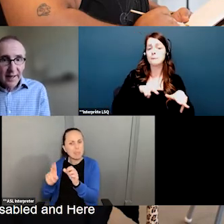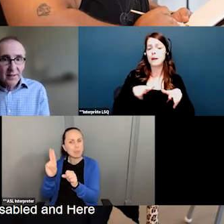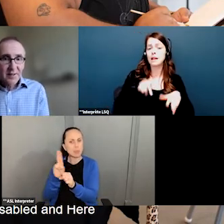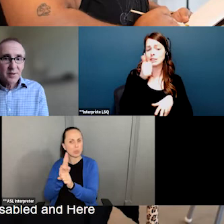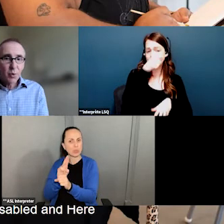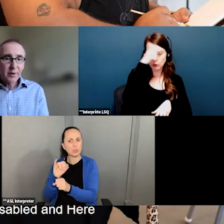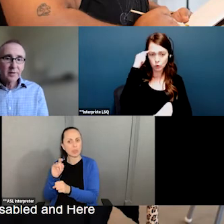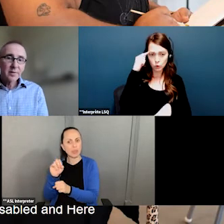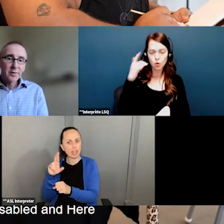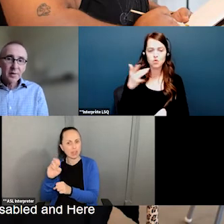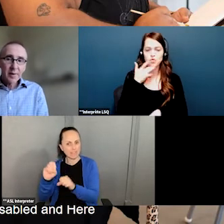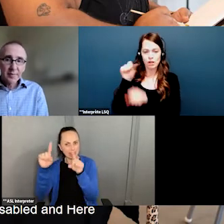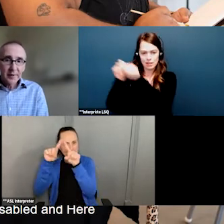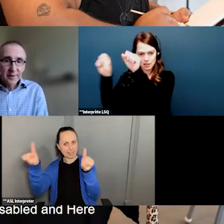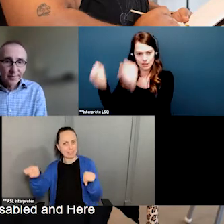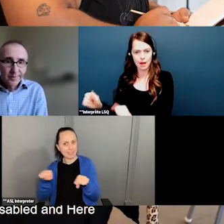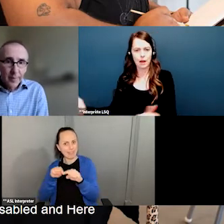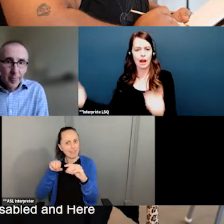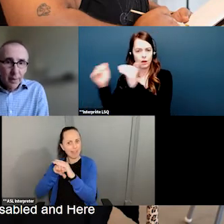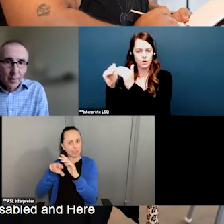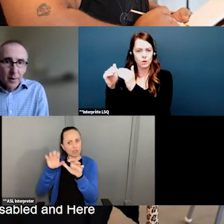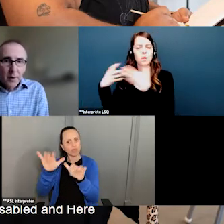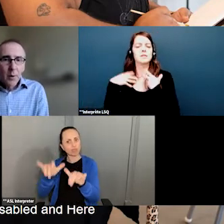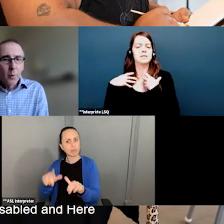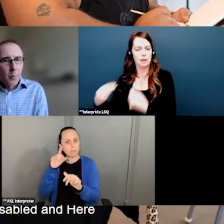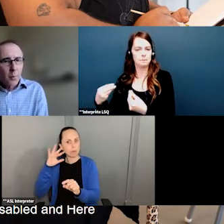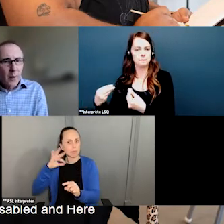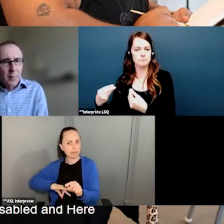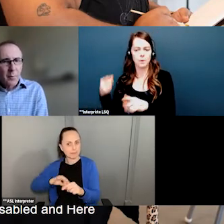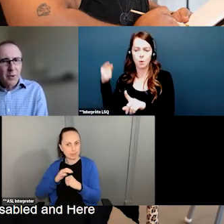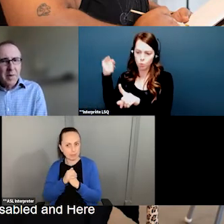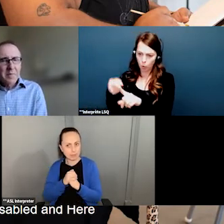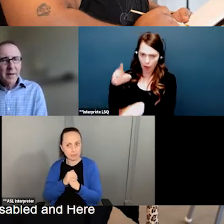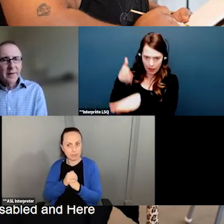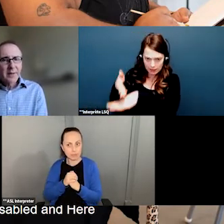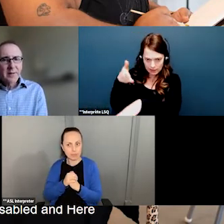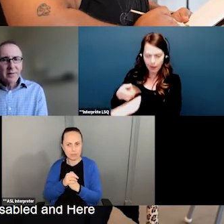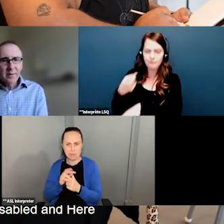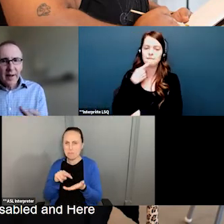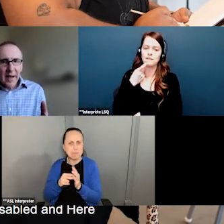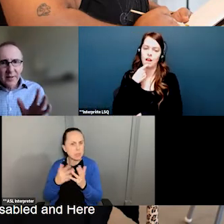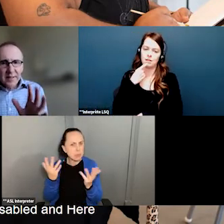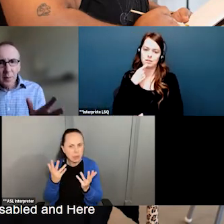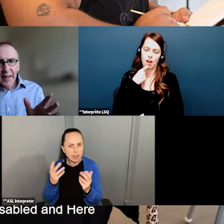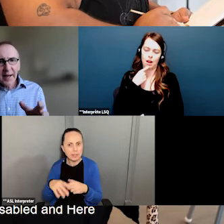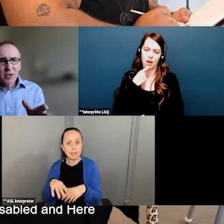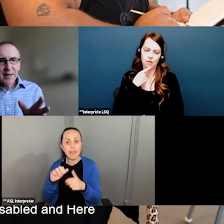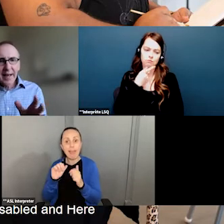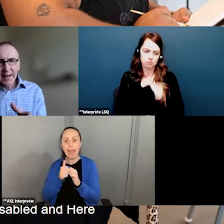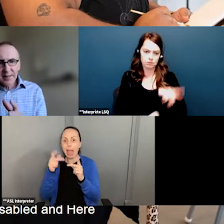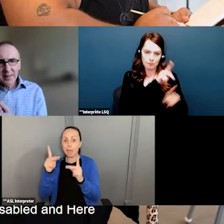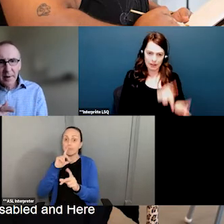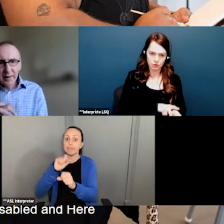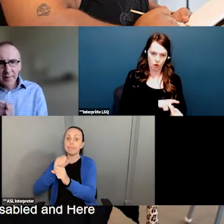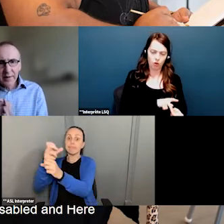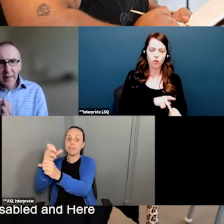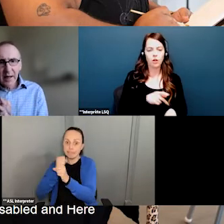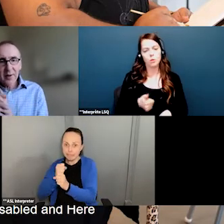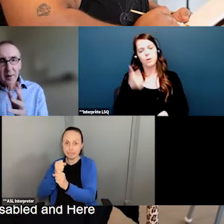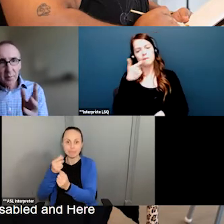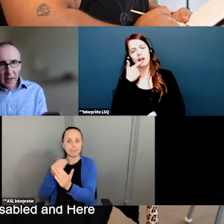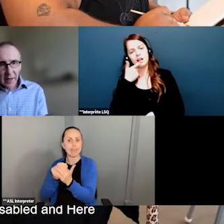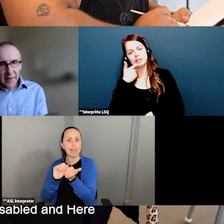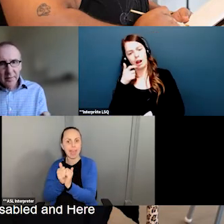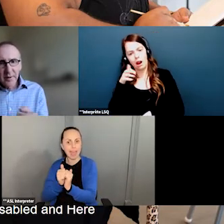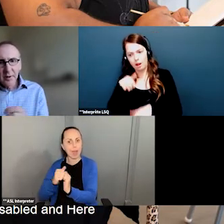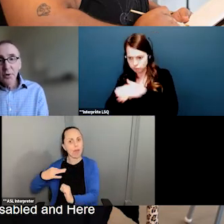interface and access point to the benefit. What do we mean by this? So how does someone actually access the benefit? How